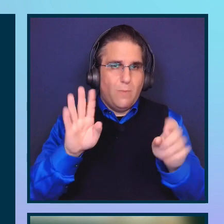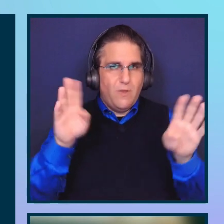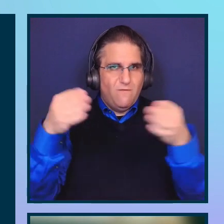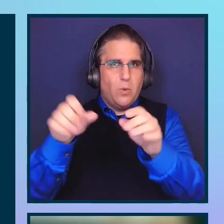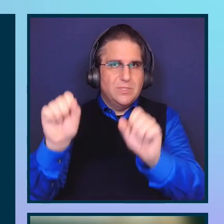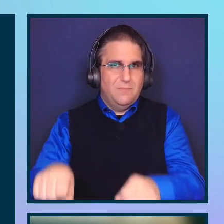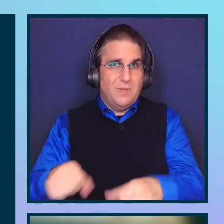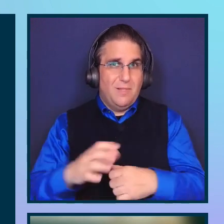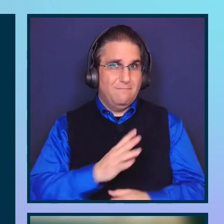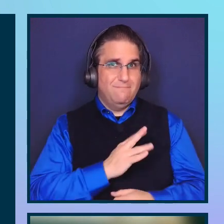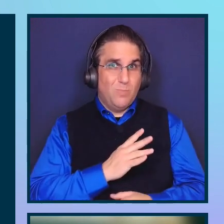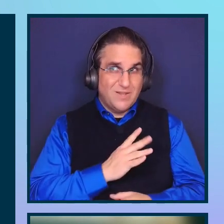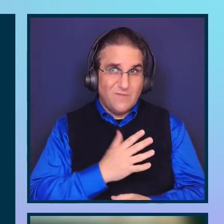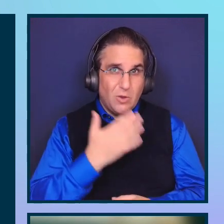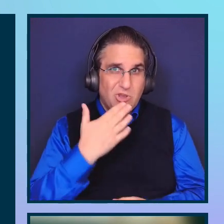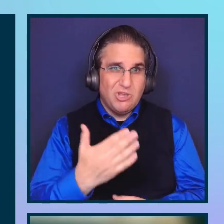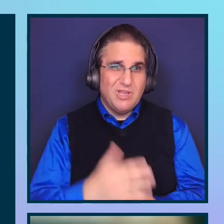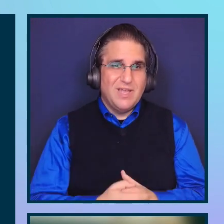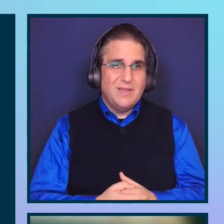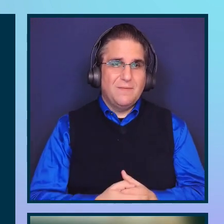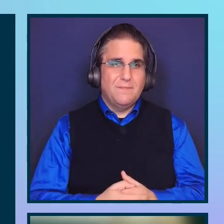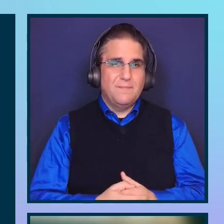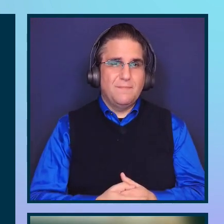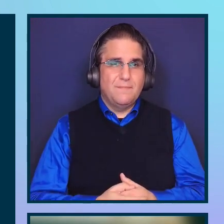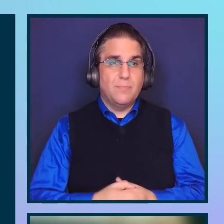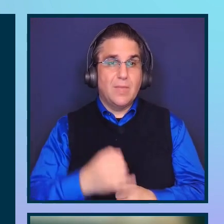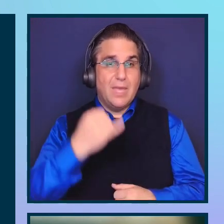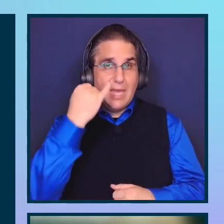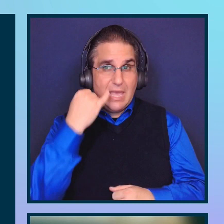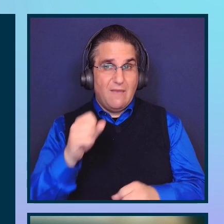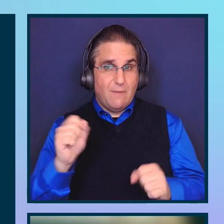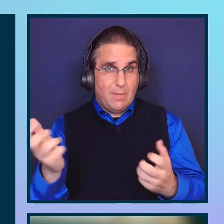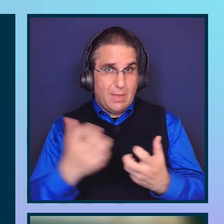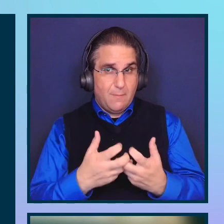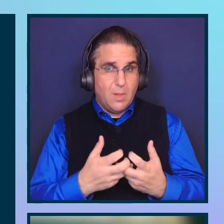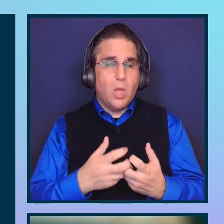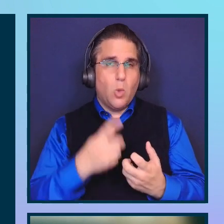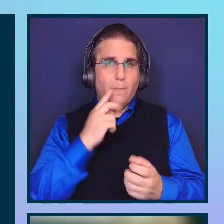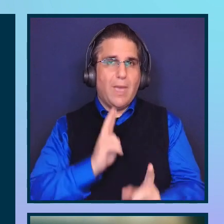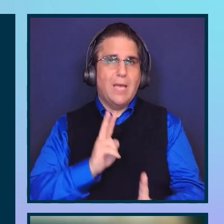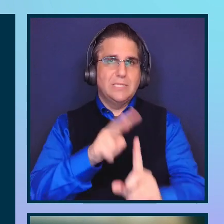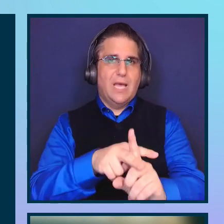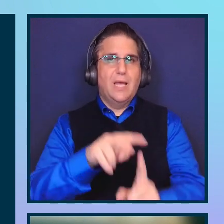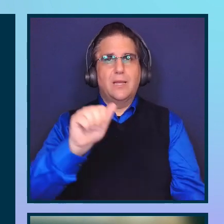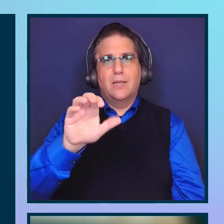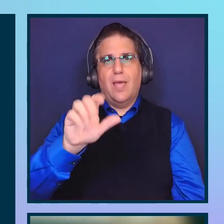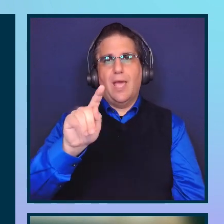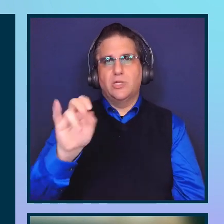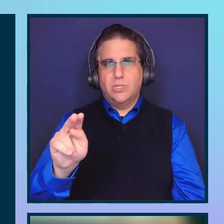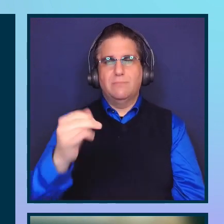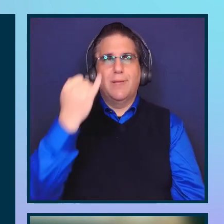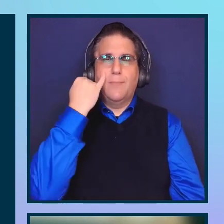good. If it's applicable, they will be assigned an action. Obviously, if you've got an image,